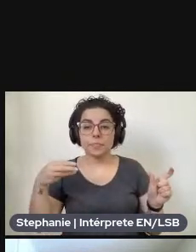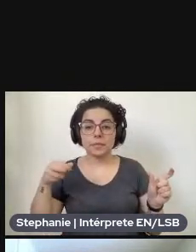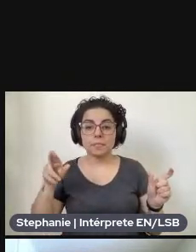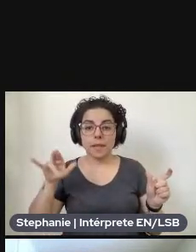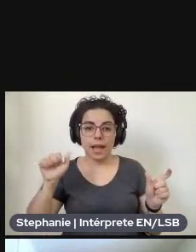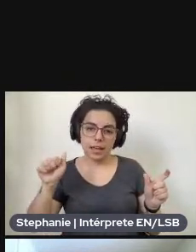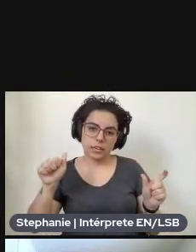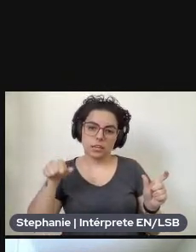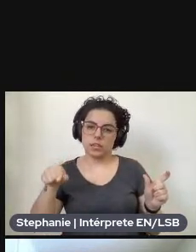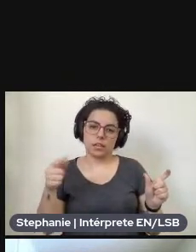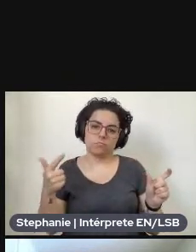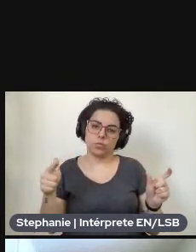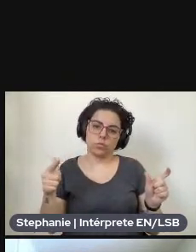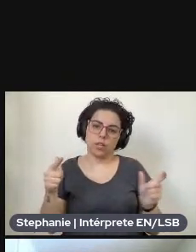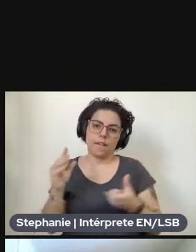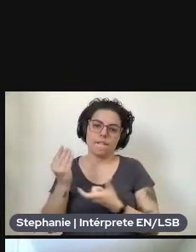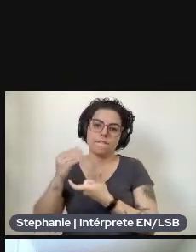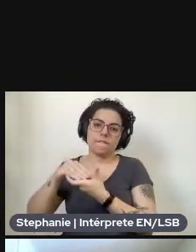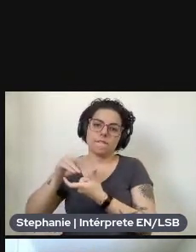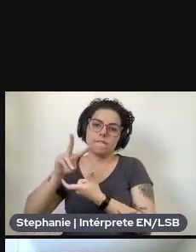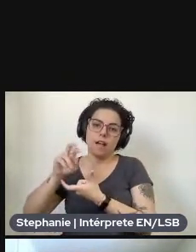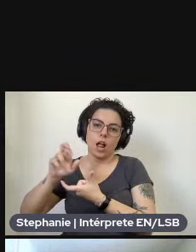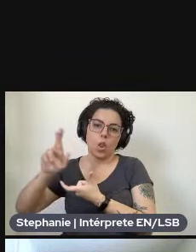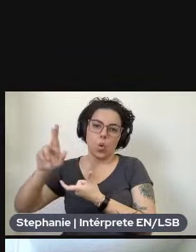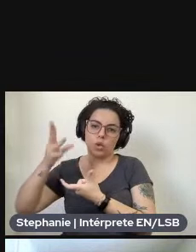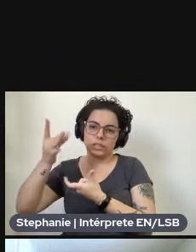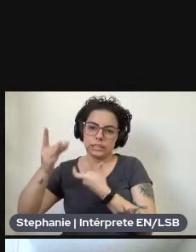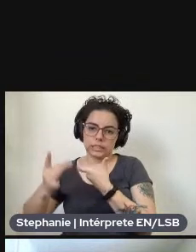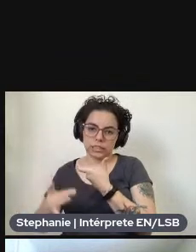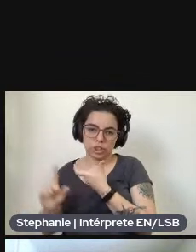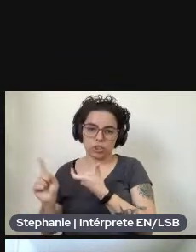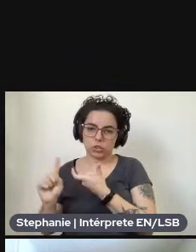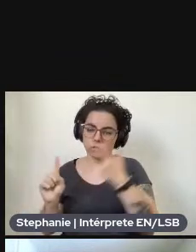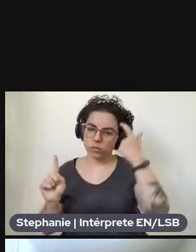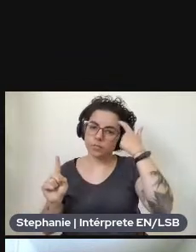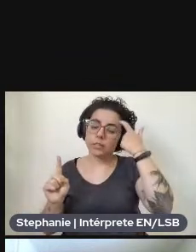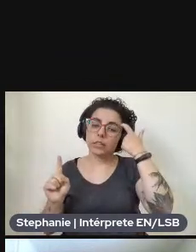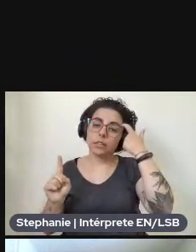descriptive value, and therefore it is